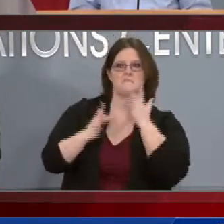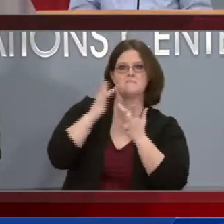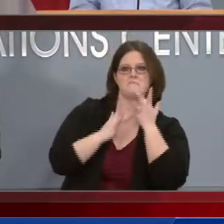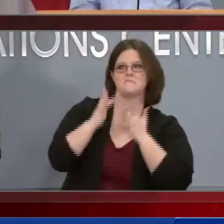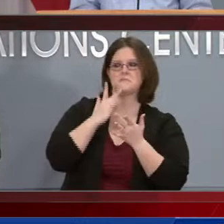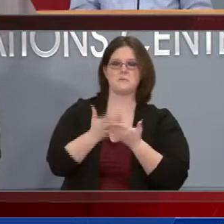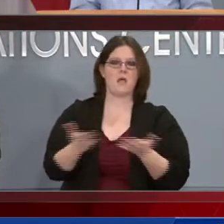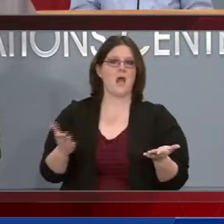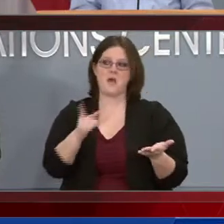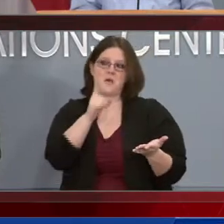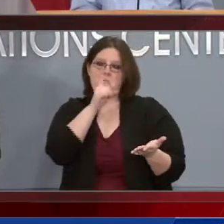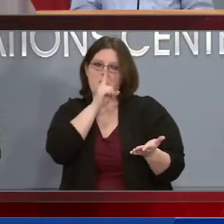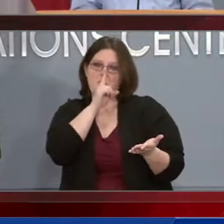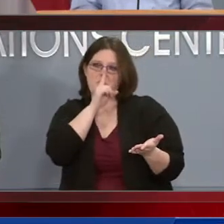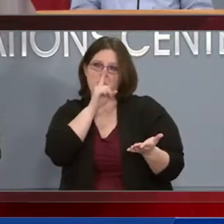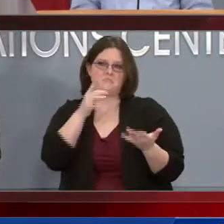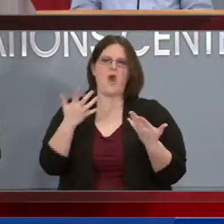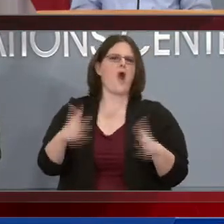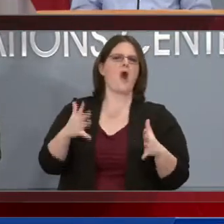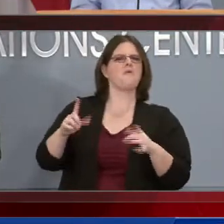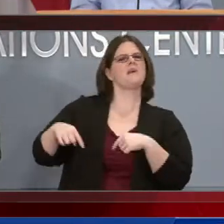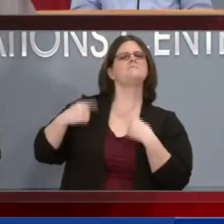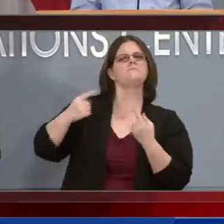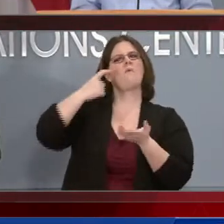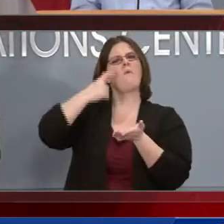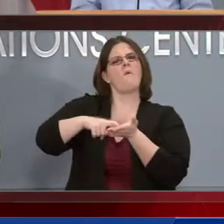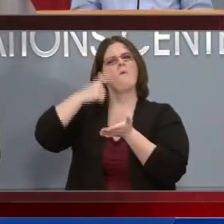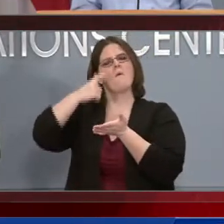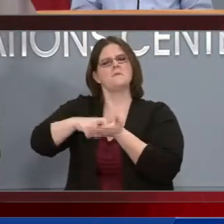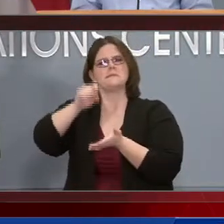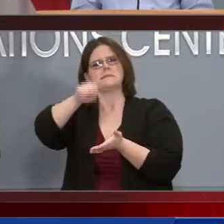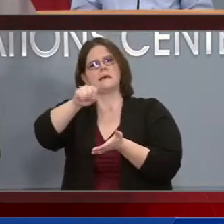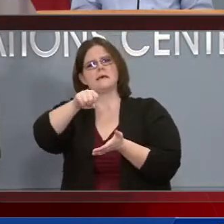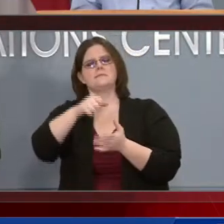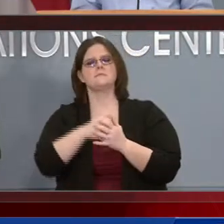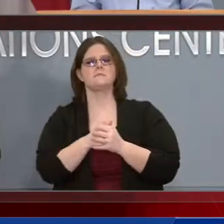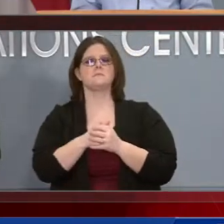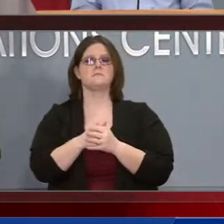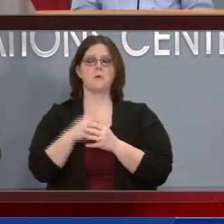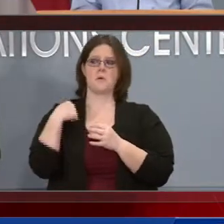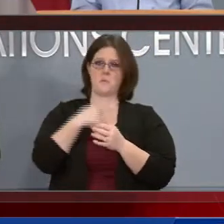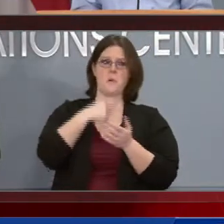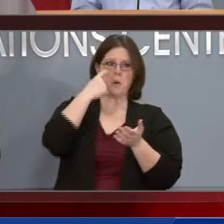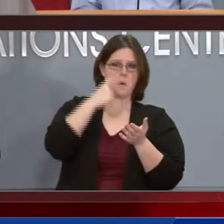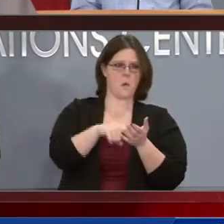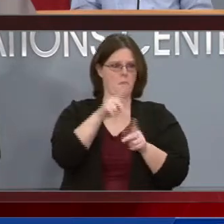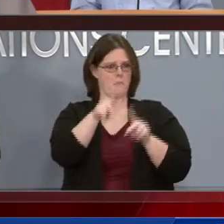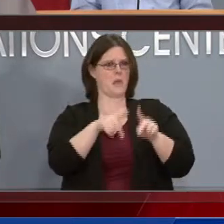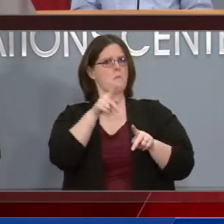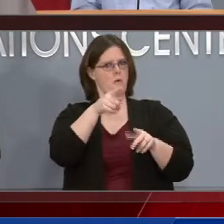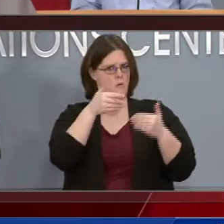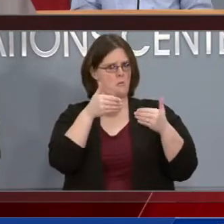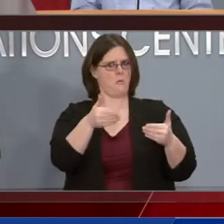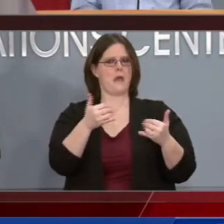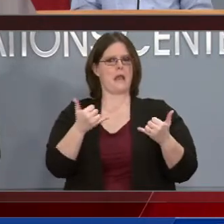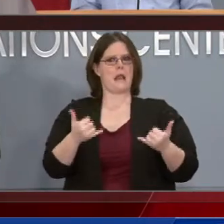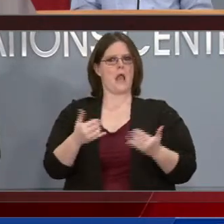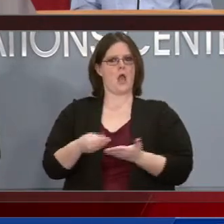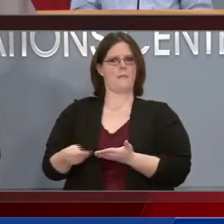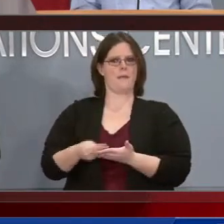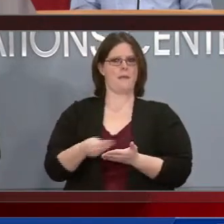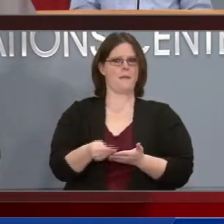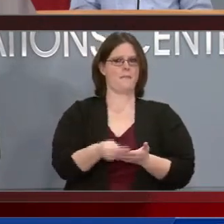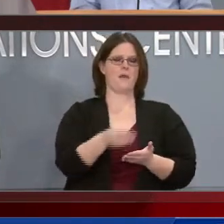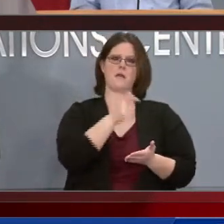challenges with the supply chain. Specifically, we're happy to see that individuals are going out and purchasing the items that they need for